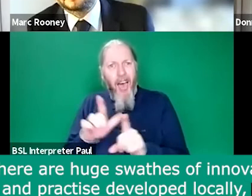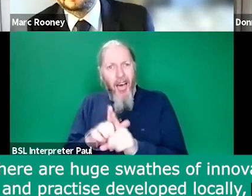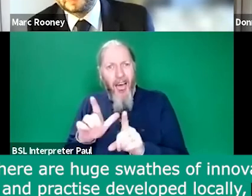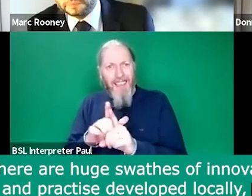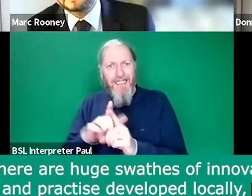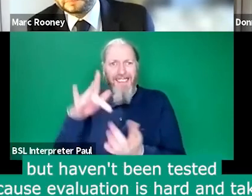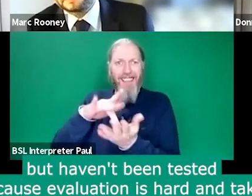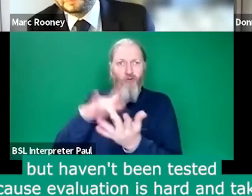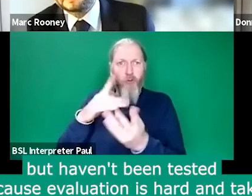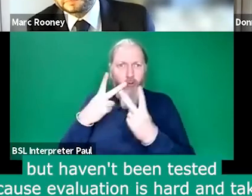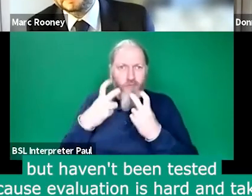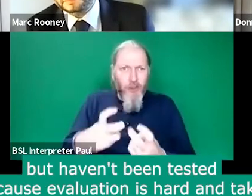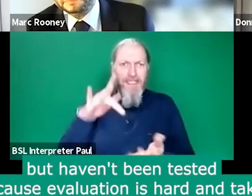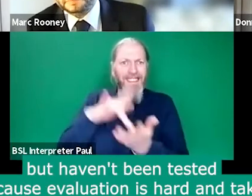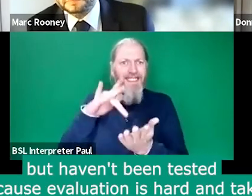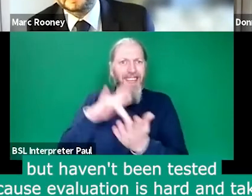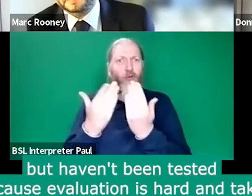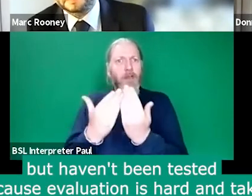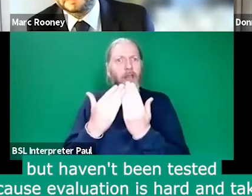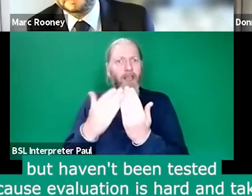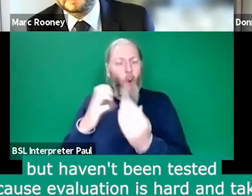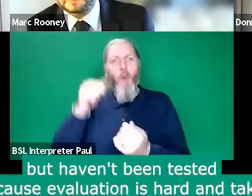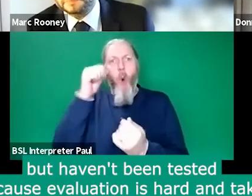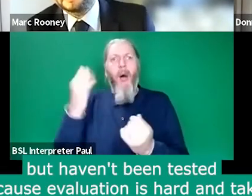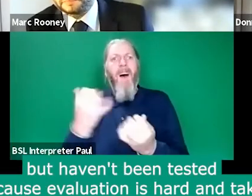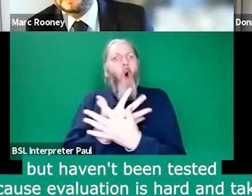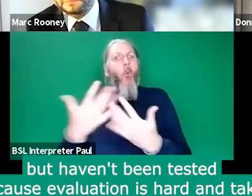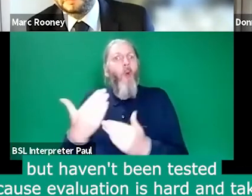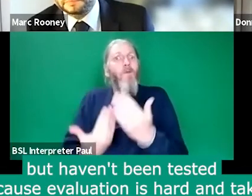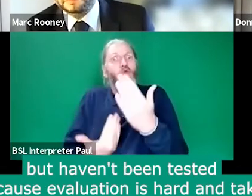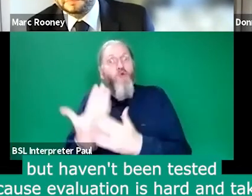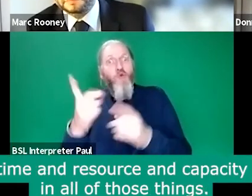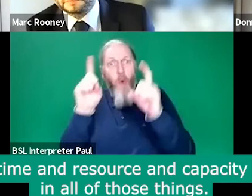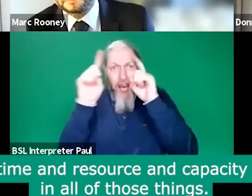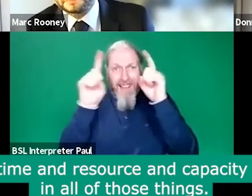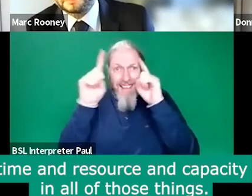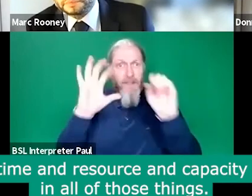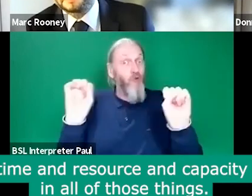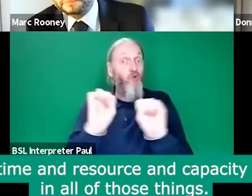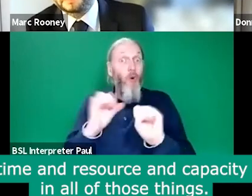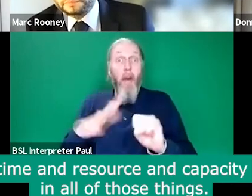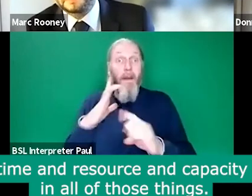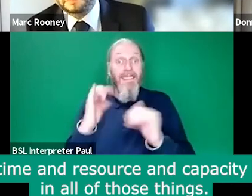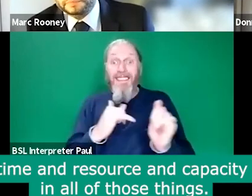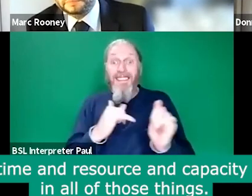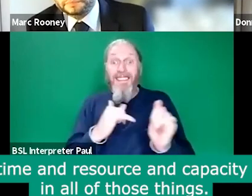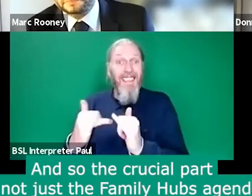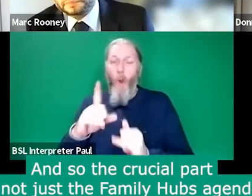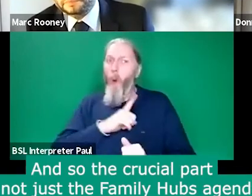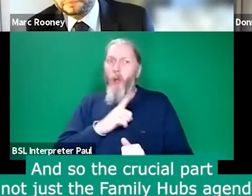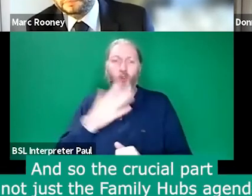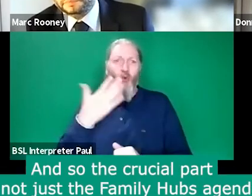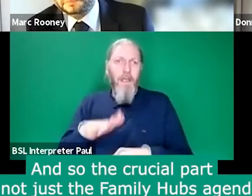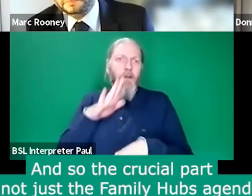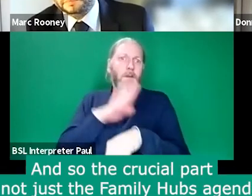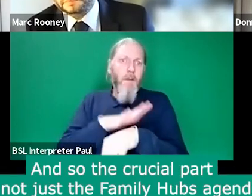practice developed locally that haven't been tested, because evaluation is hard and takes time and resource and capacity and all of those things. And so